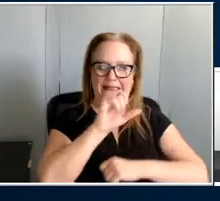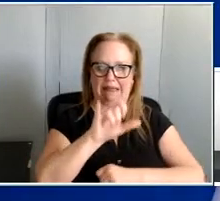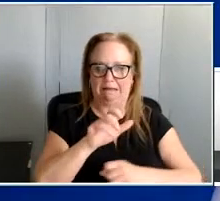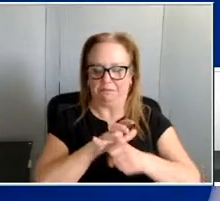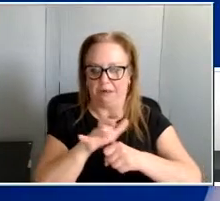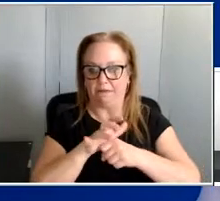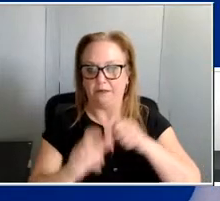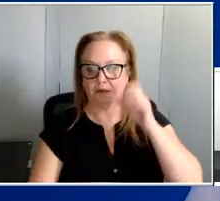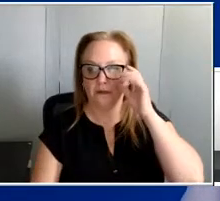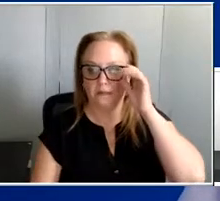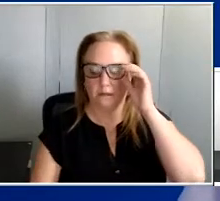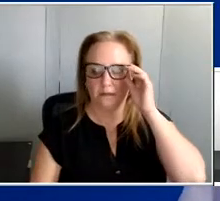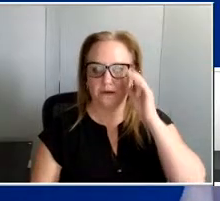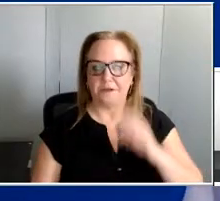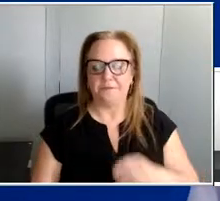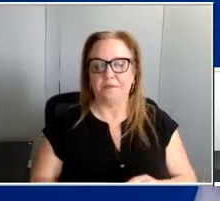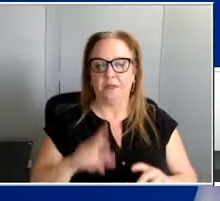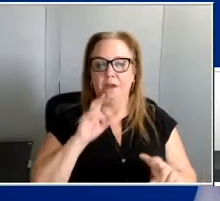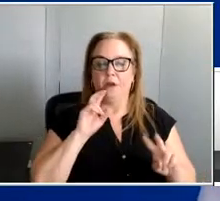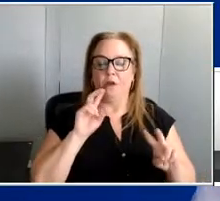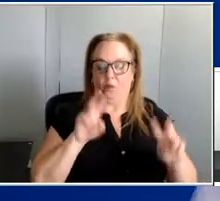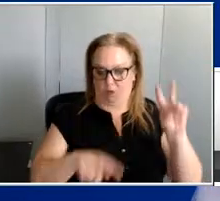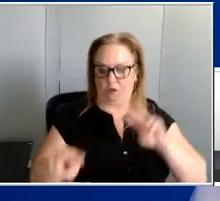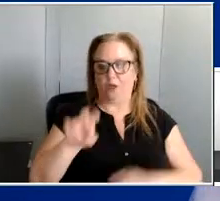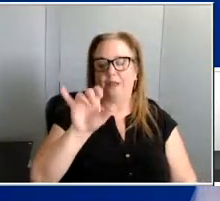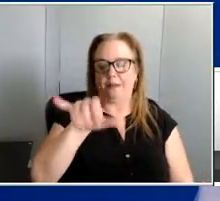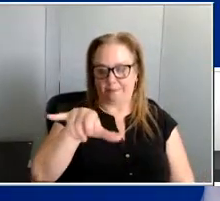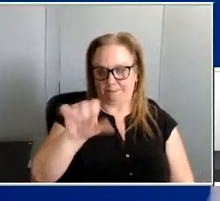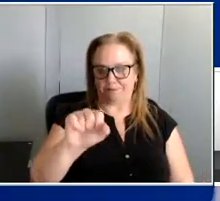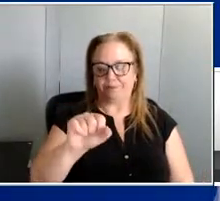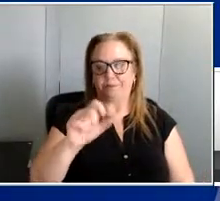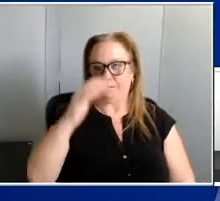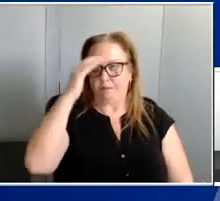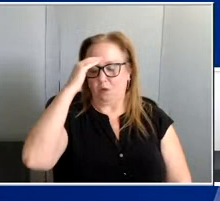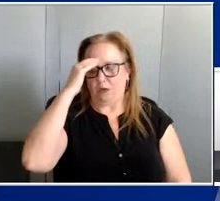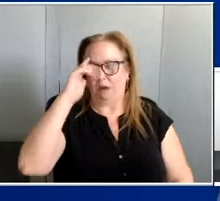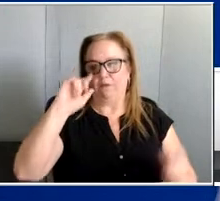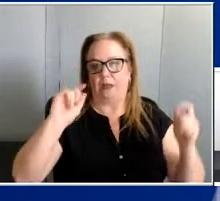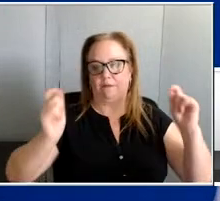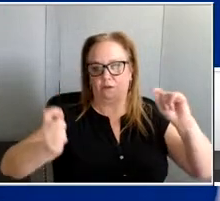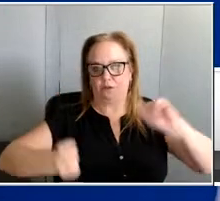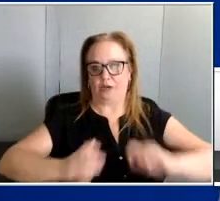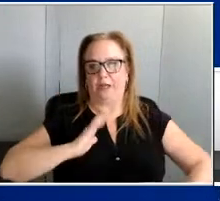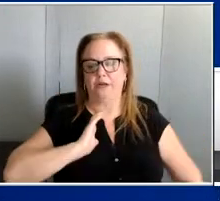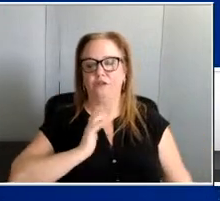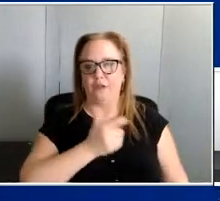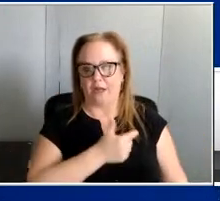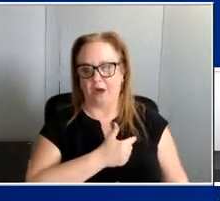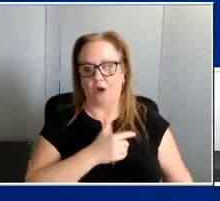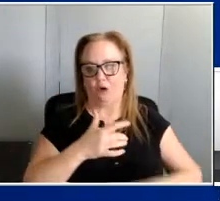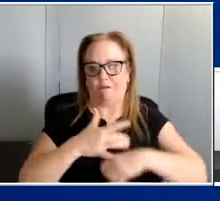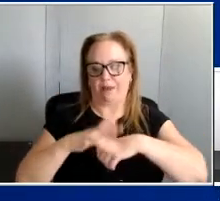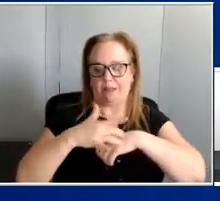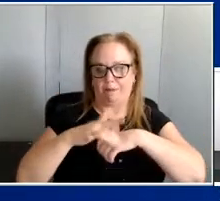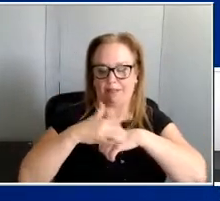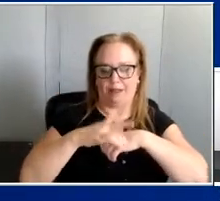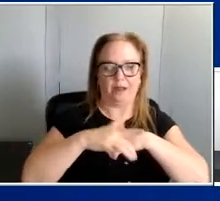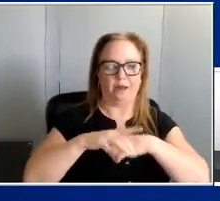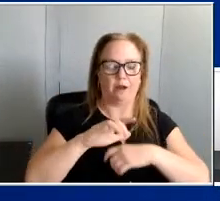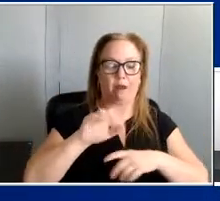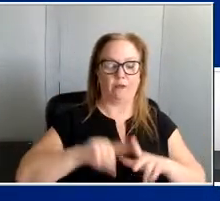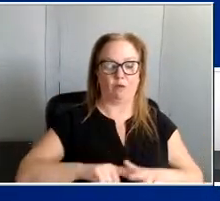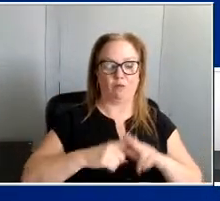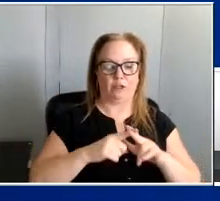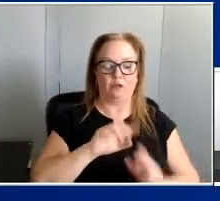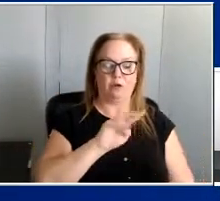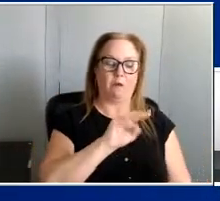I think we are maybe looking at that. We know that we've made some changes to our availability of the original